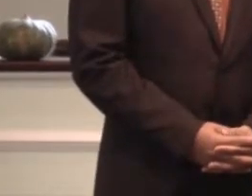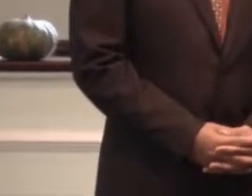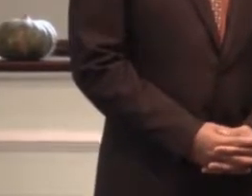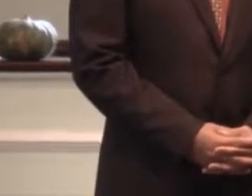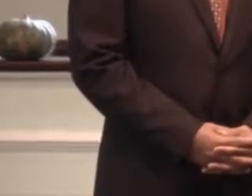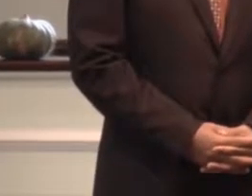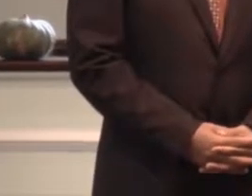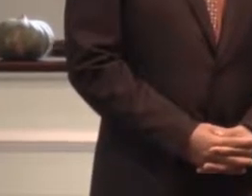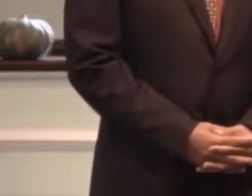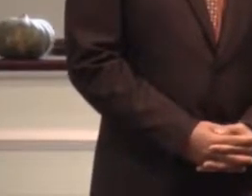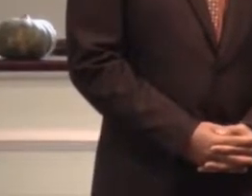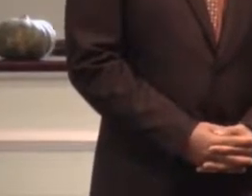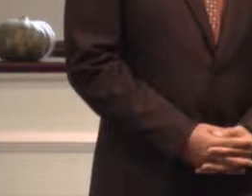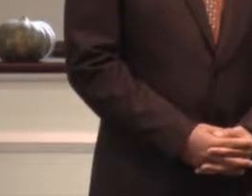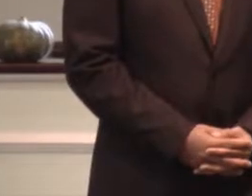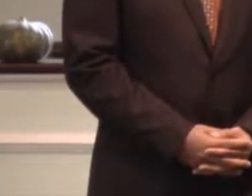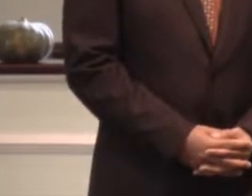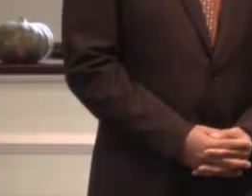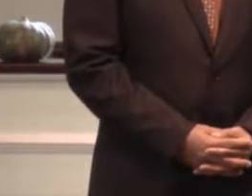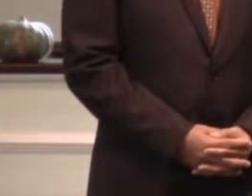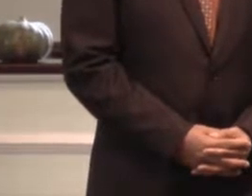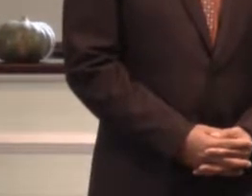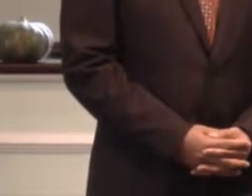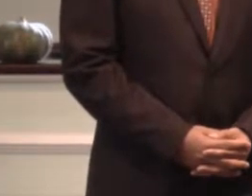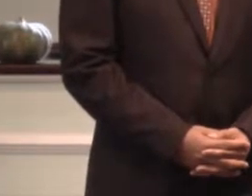Roger Butler,